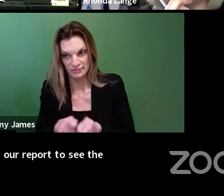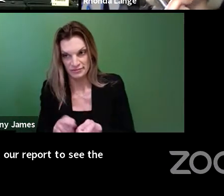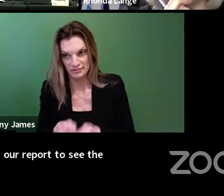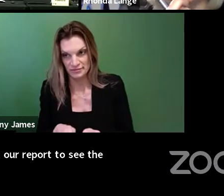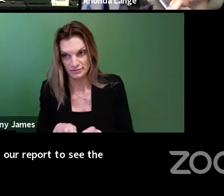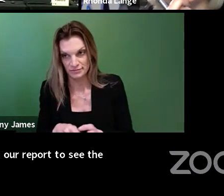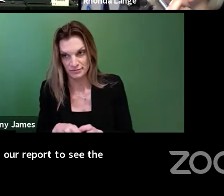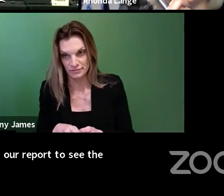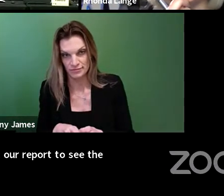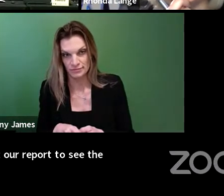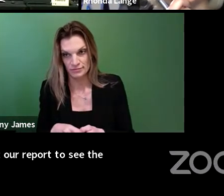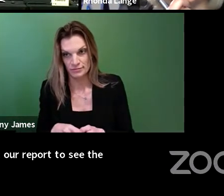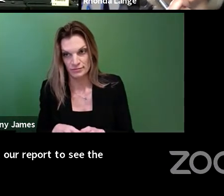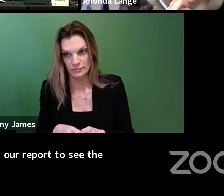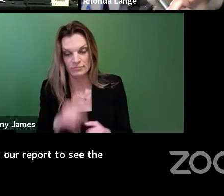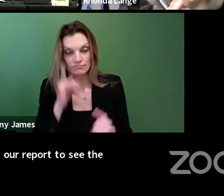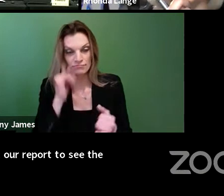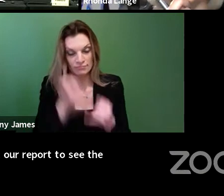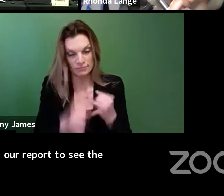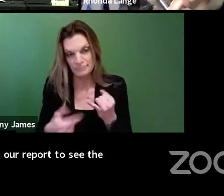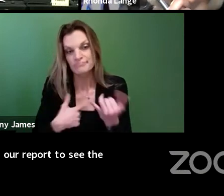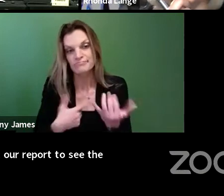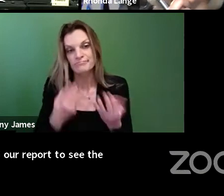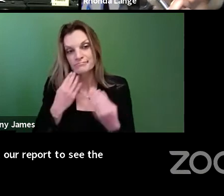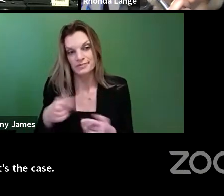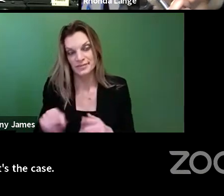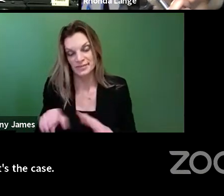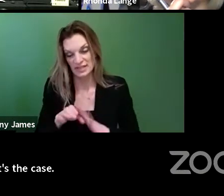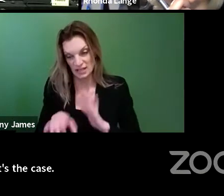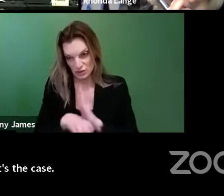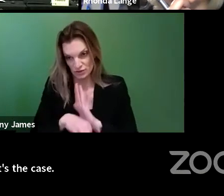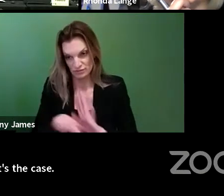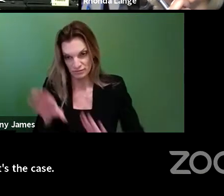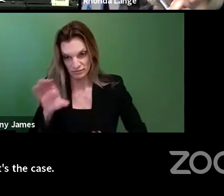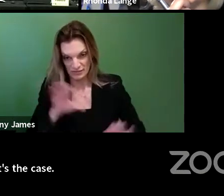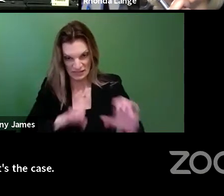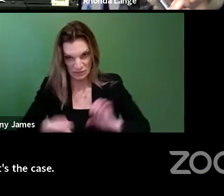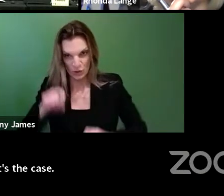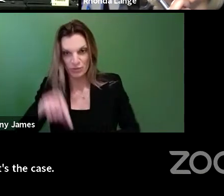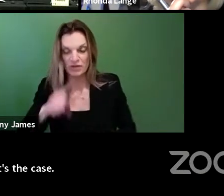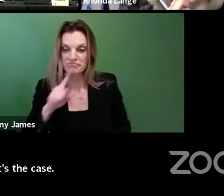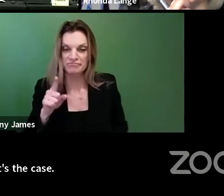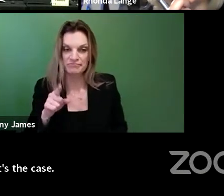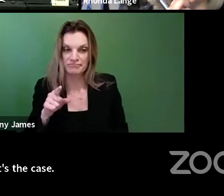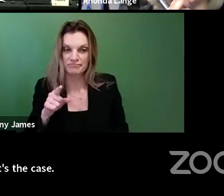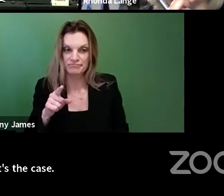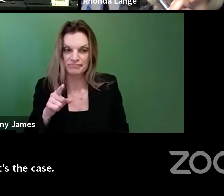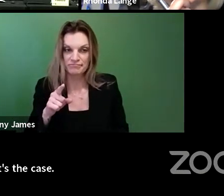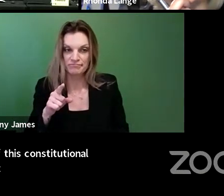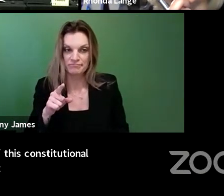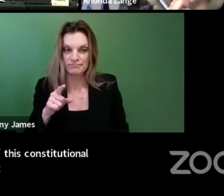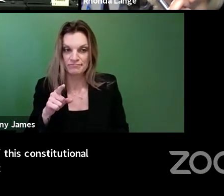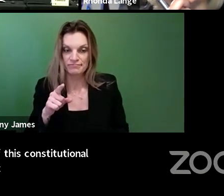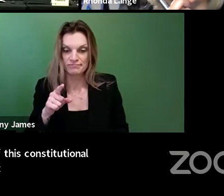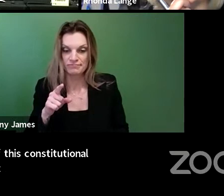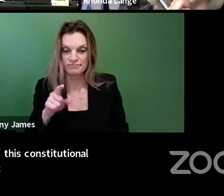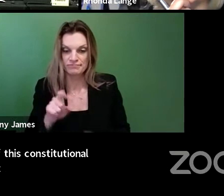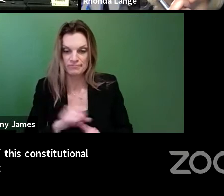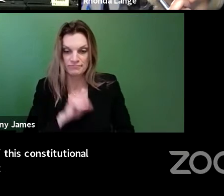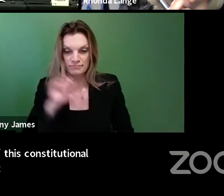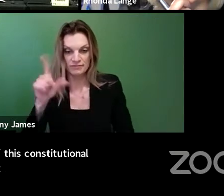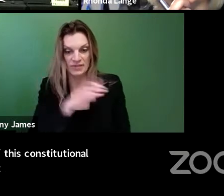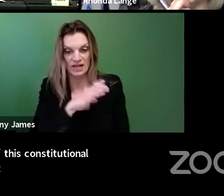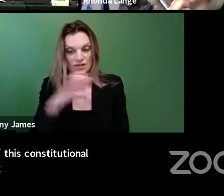case. Finally, the principal mission of this constitutional experiment is to replace an interested legislature